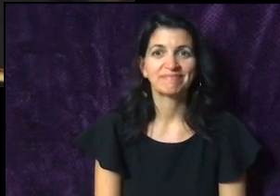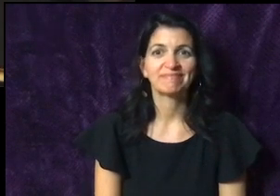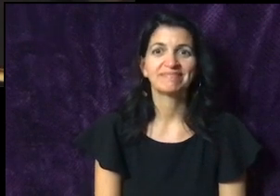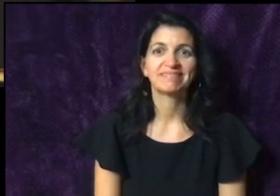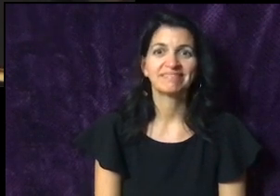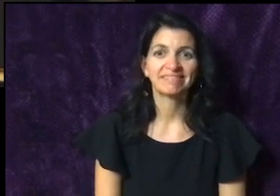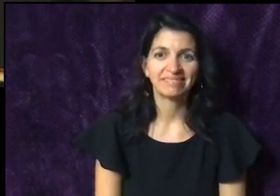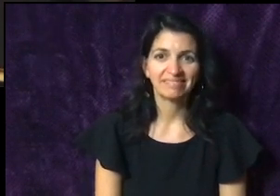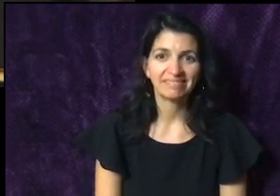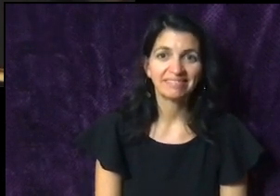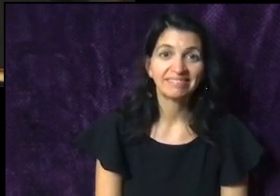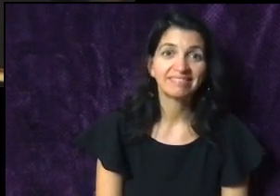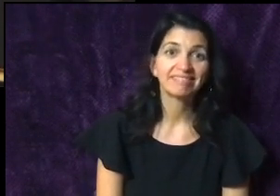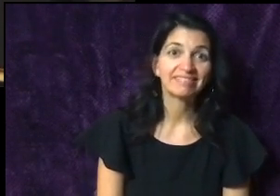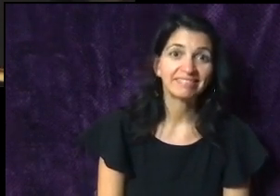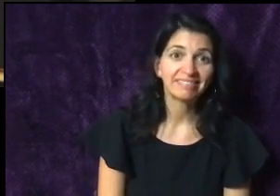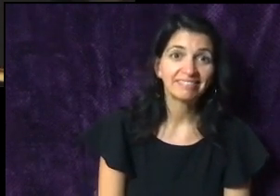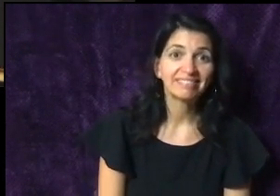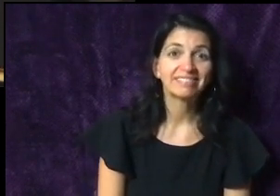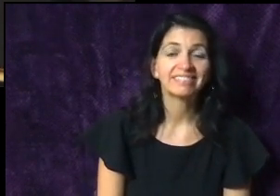ba-dum,